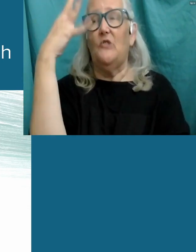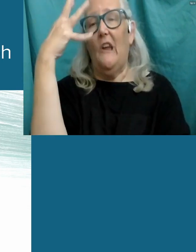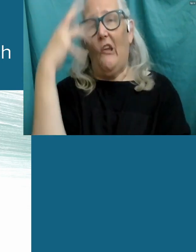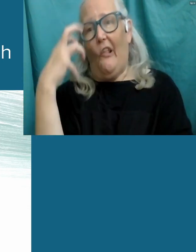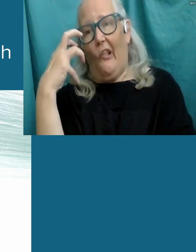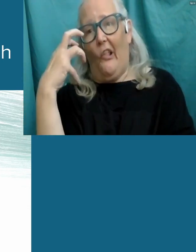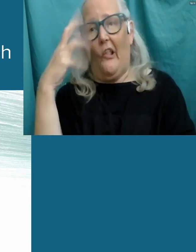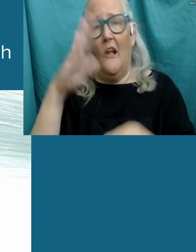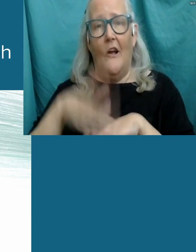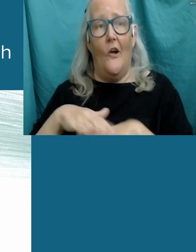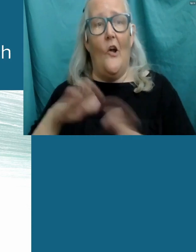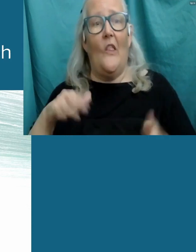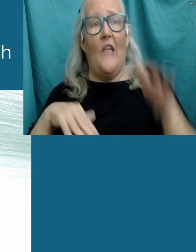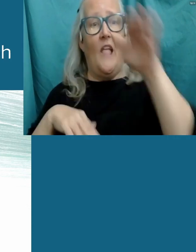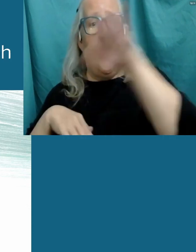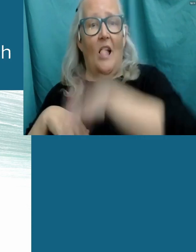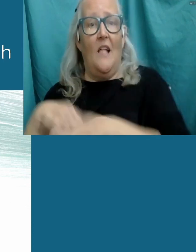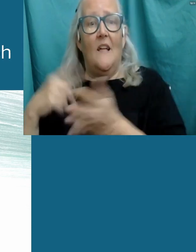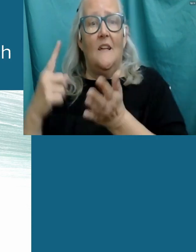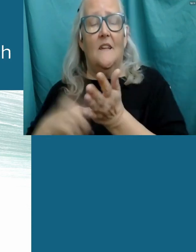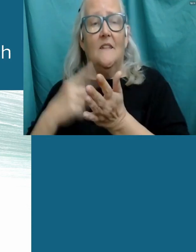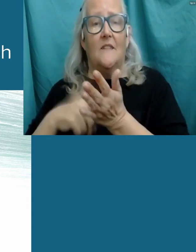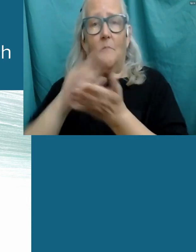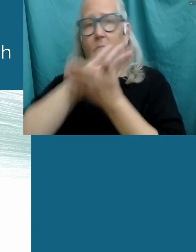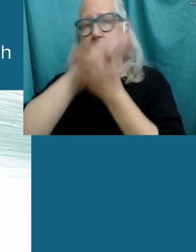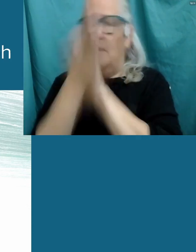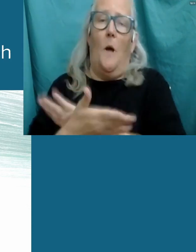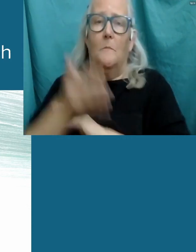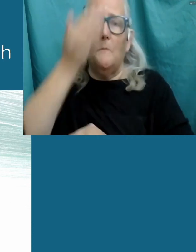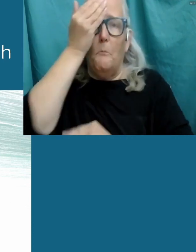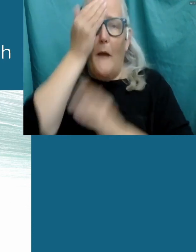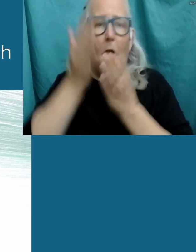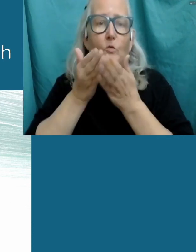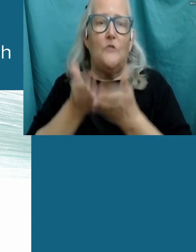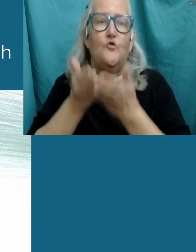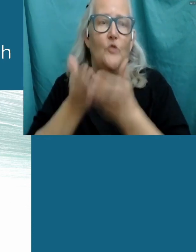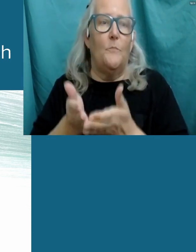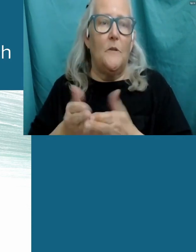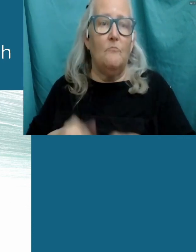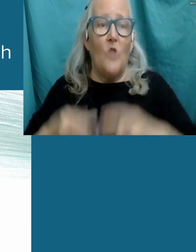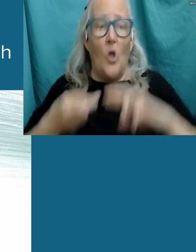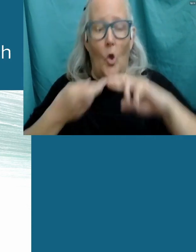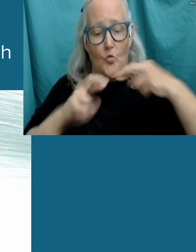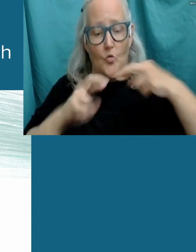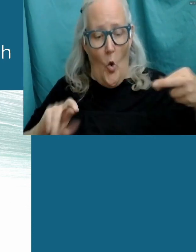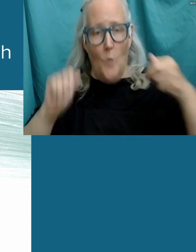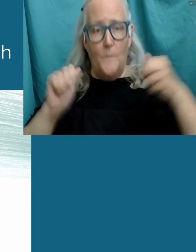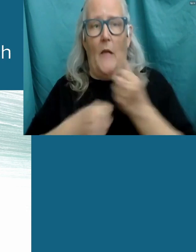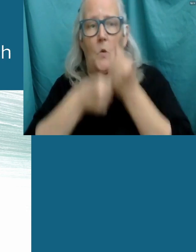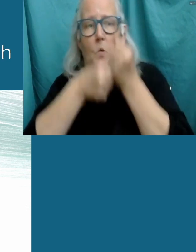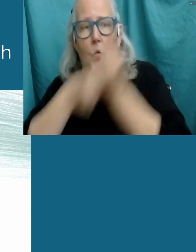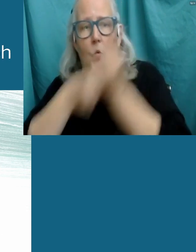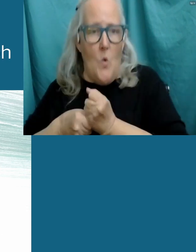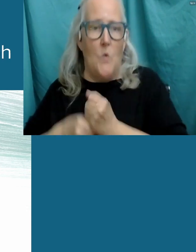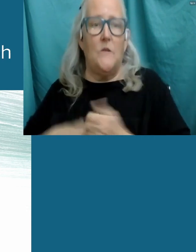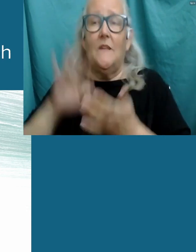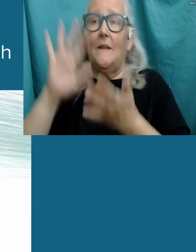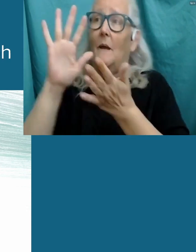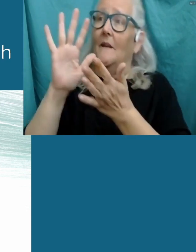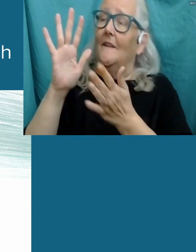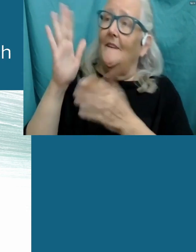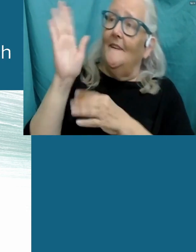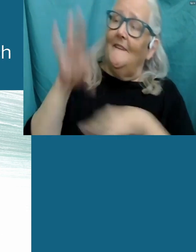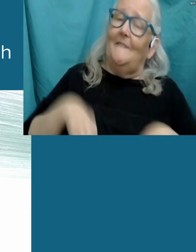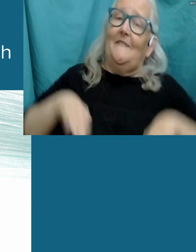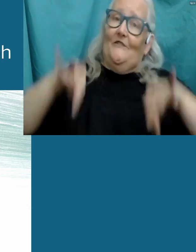sometimes turns into a pirate ship. A rope serves as an anchor, a sheet as a sail, and Sam is its